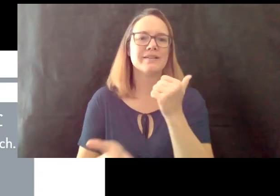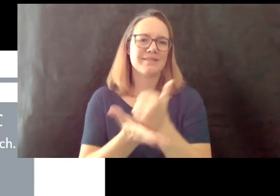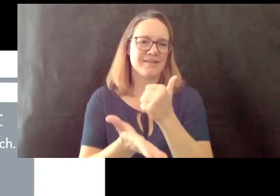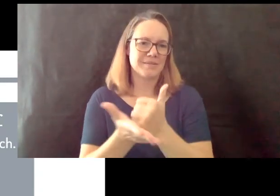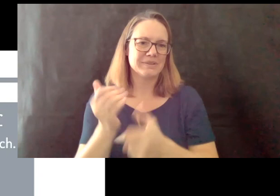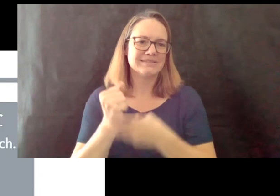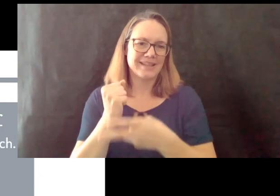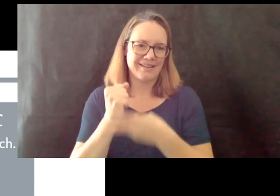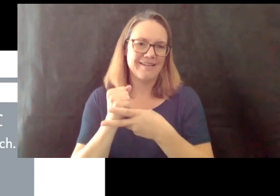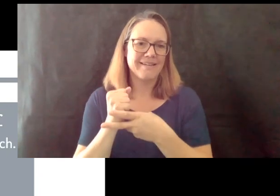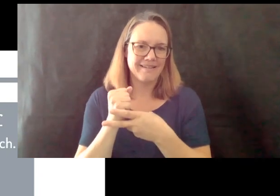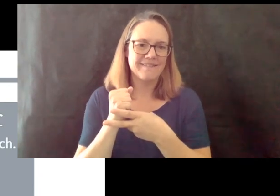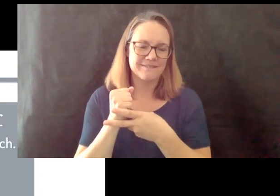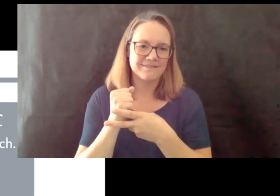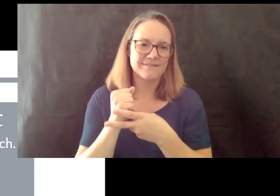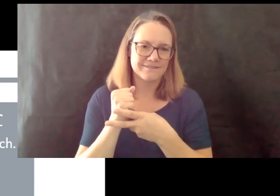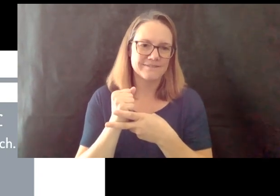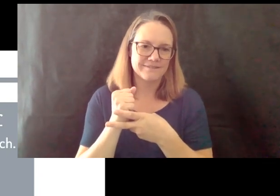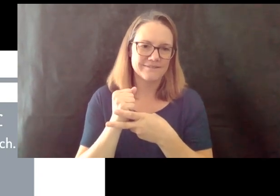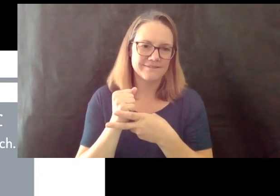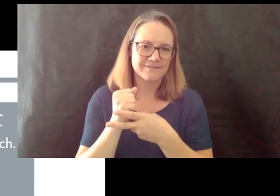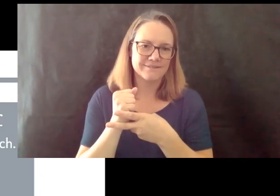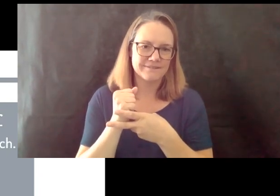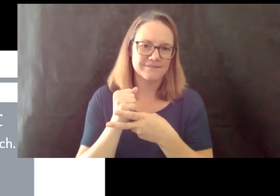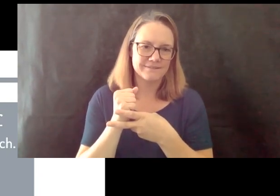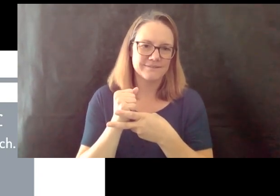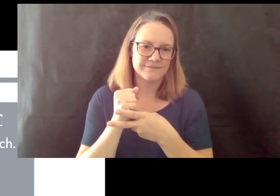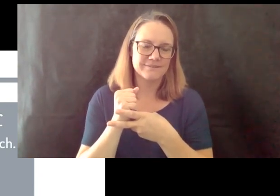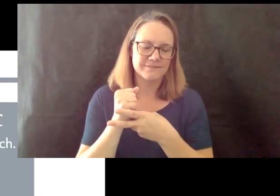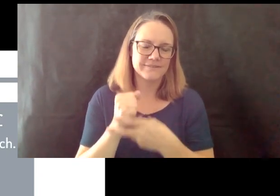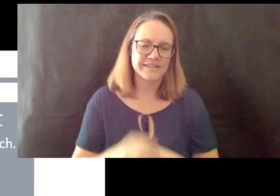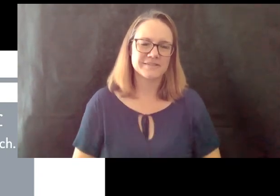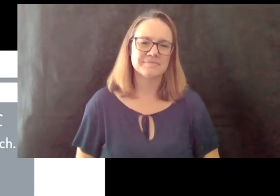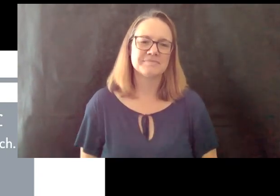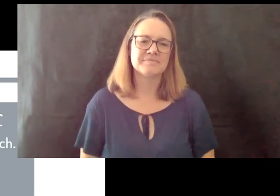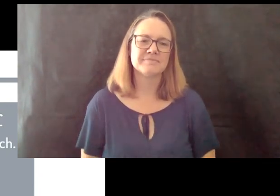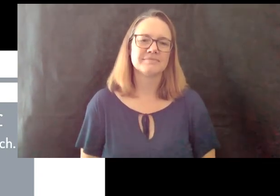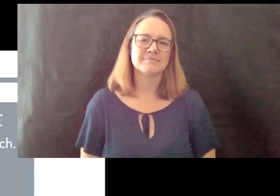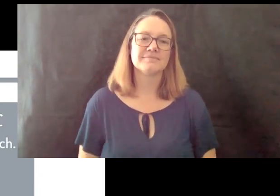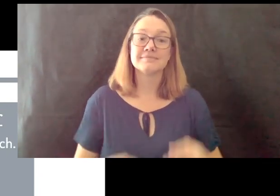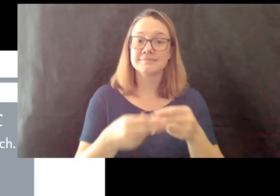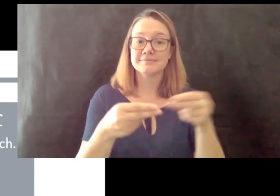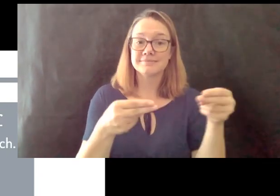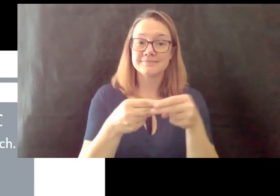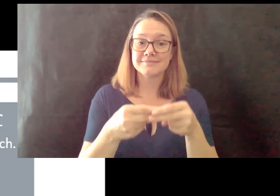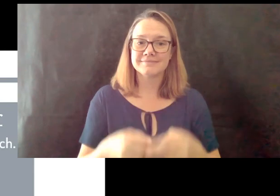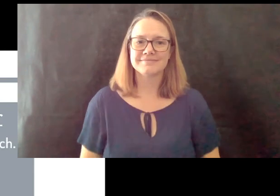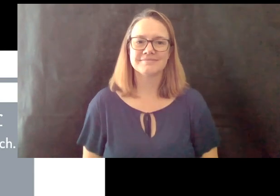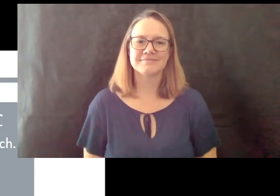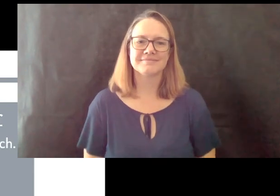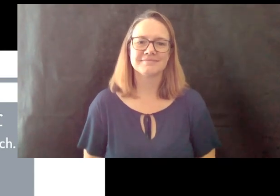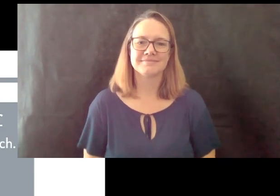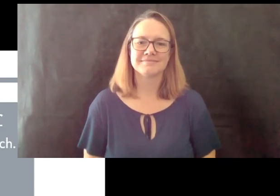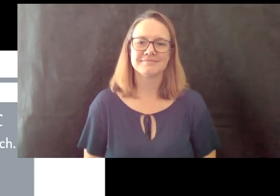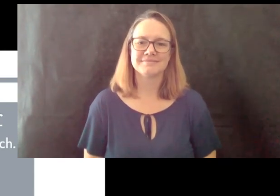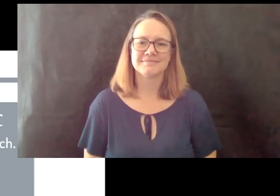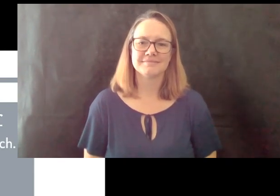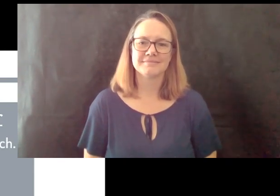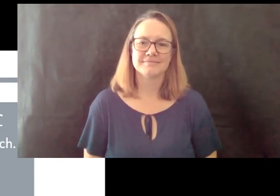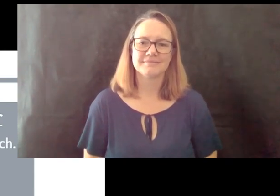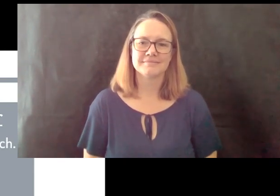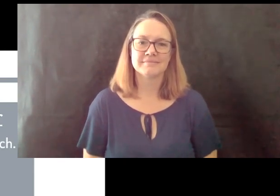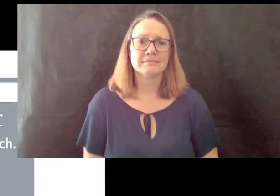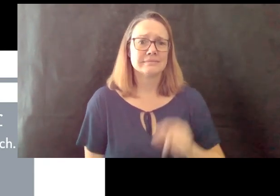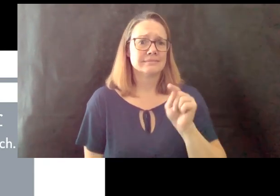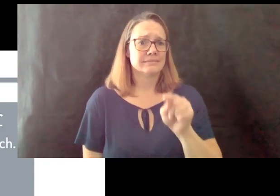good ideas to help save and shop for diabetes and food in general. On the next